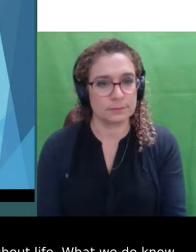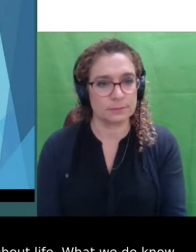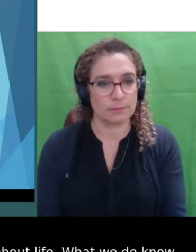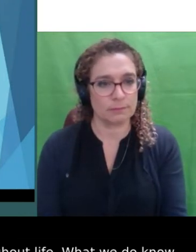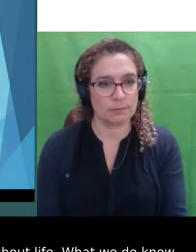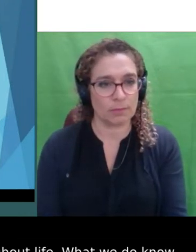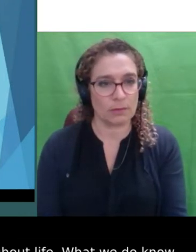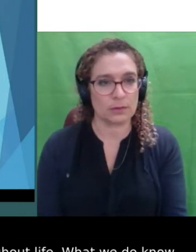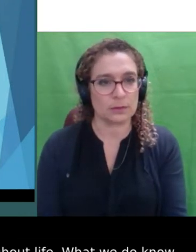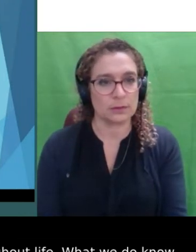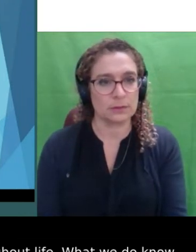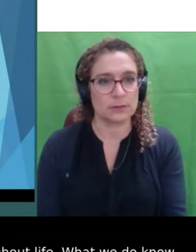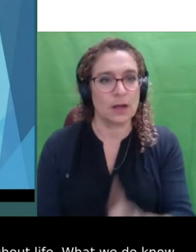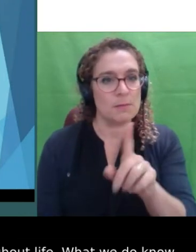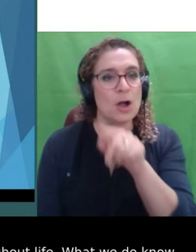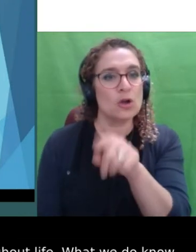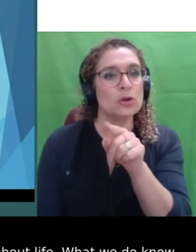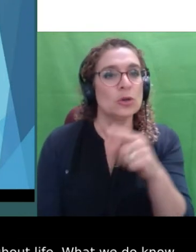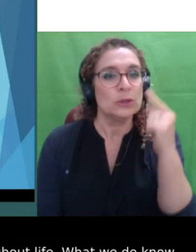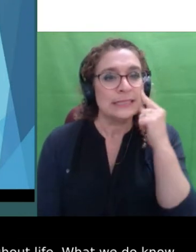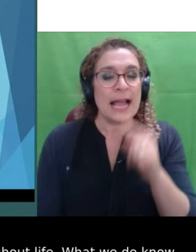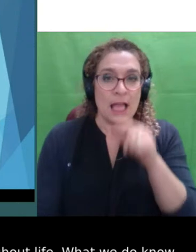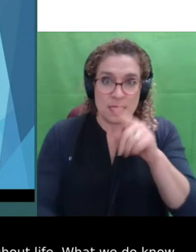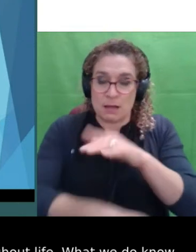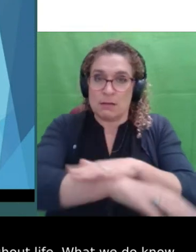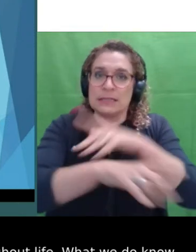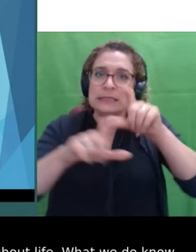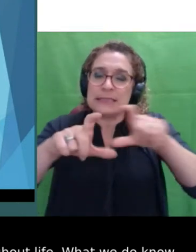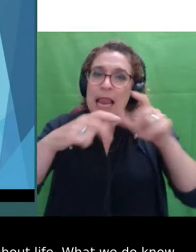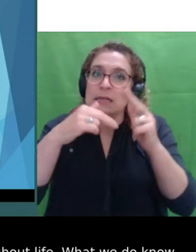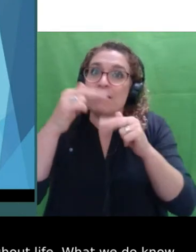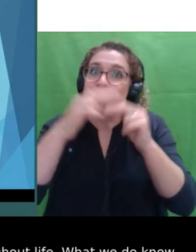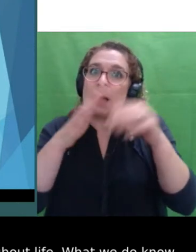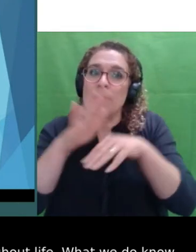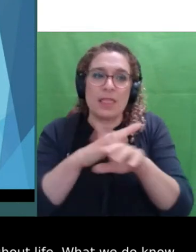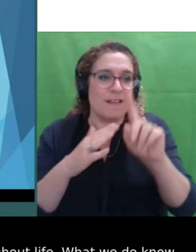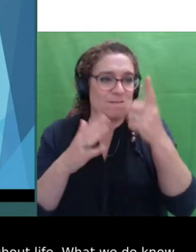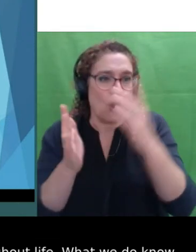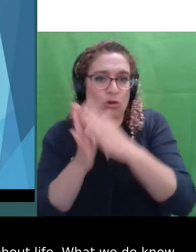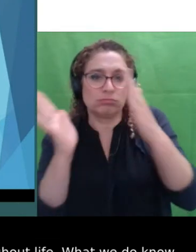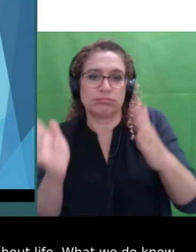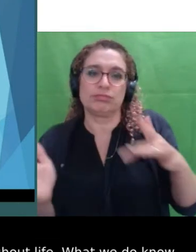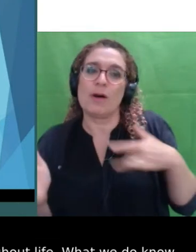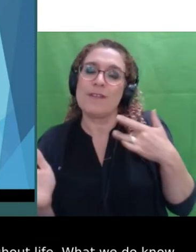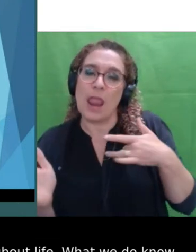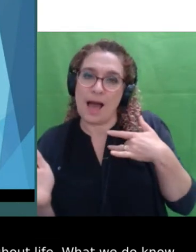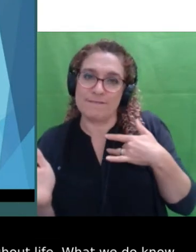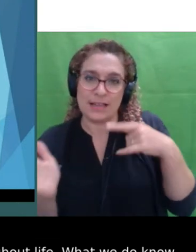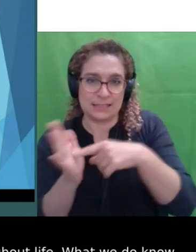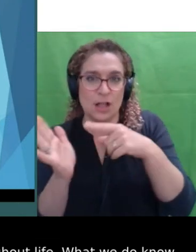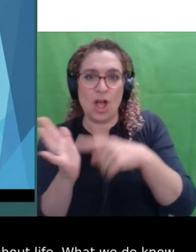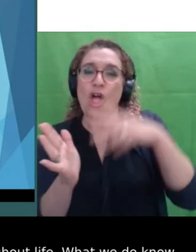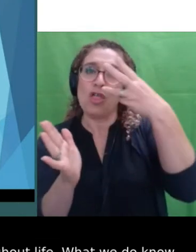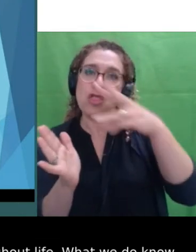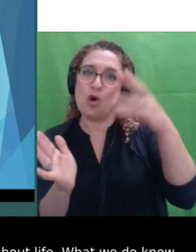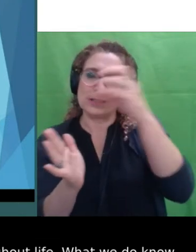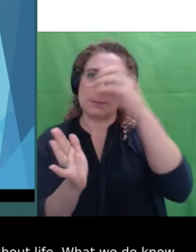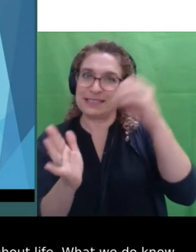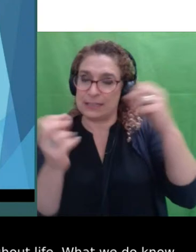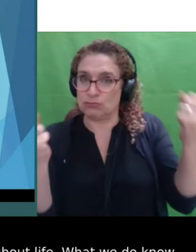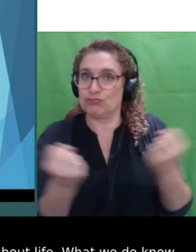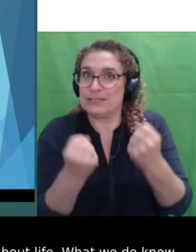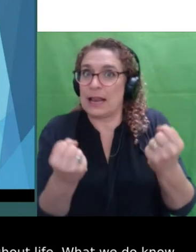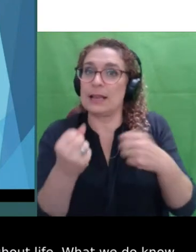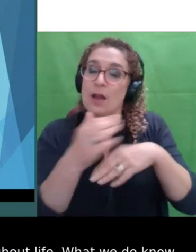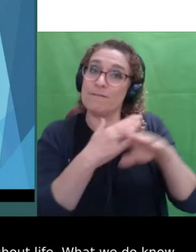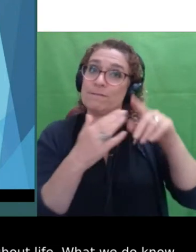still developing in the first year of life it's 30 percent the resilience of an adult in the first year of life and only